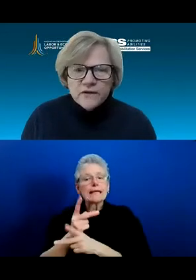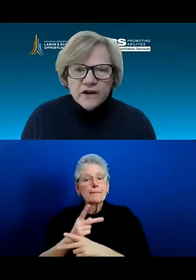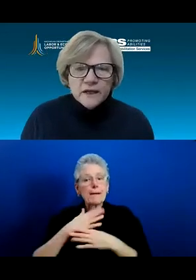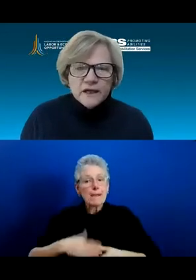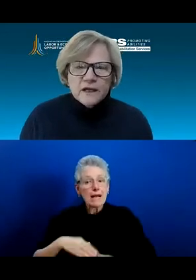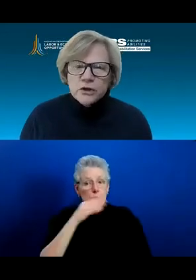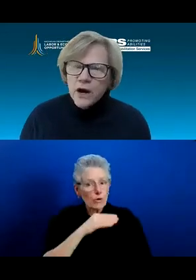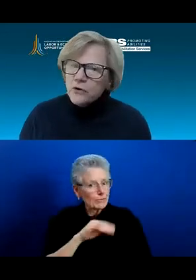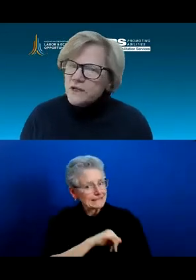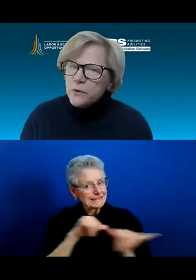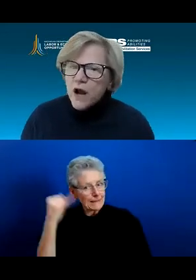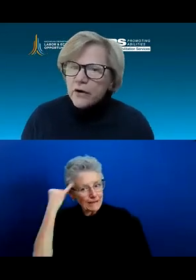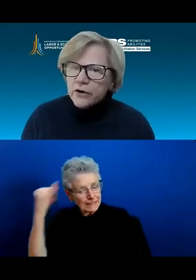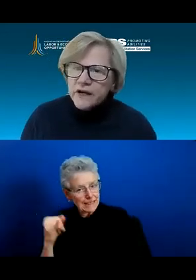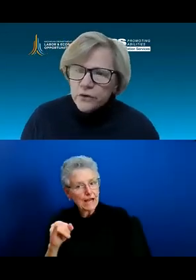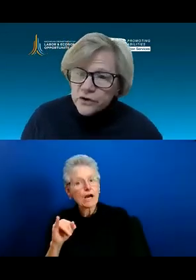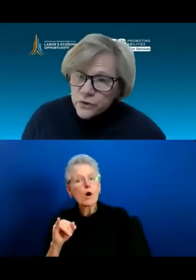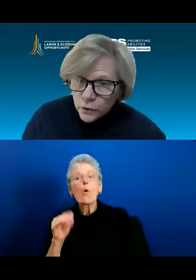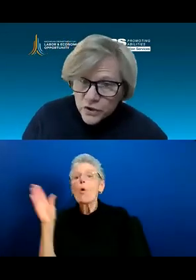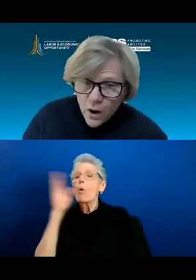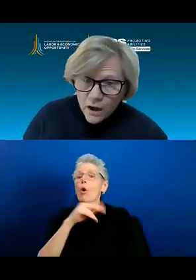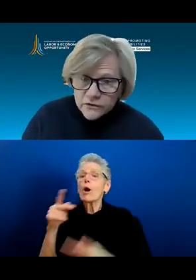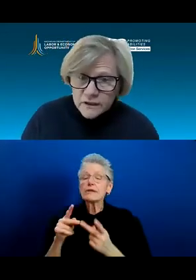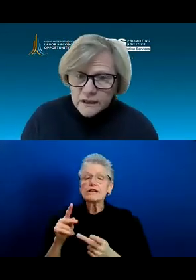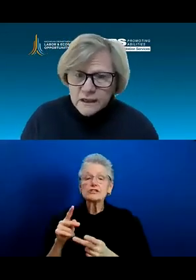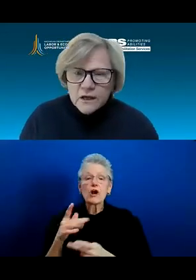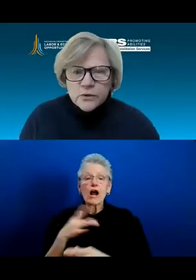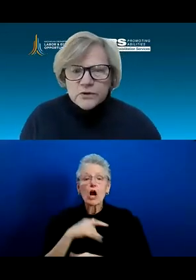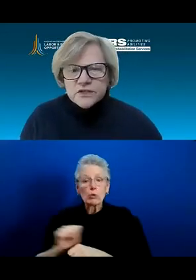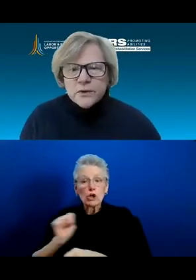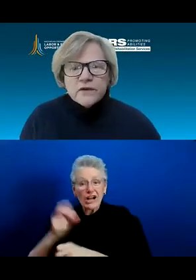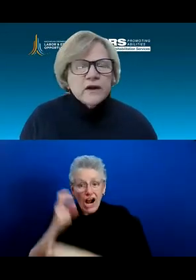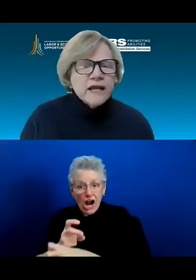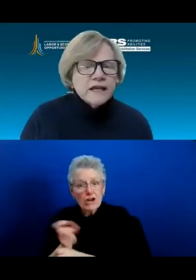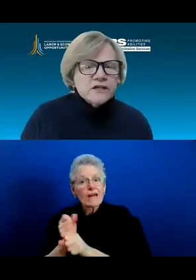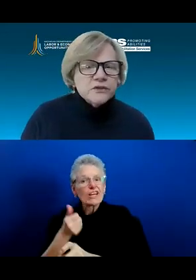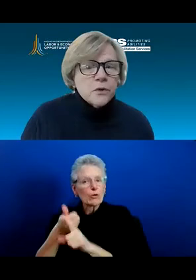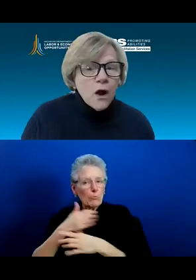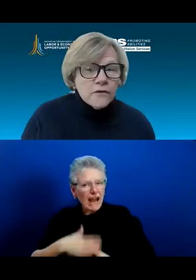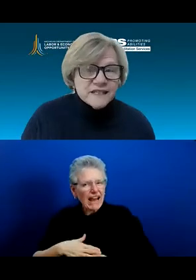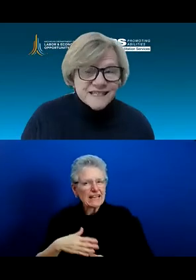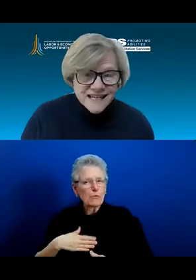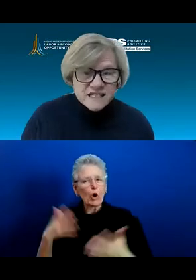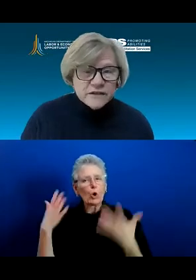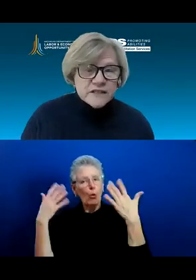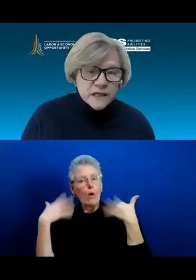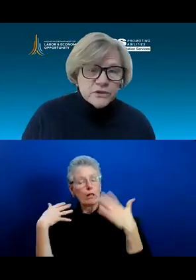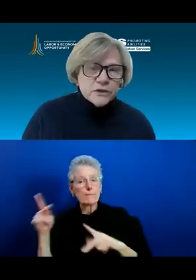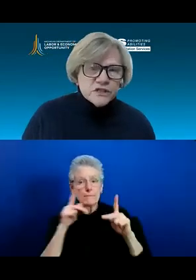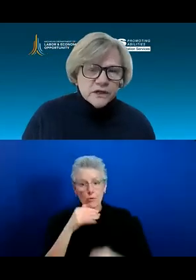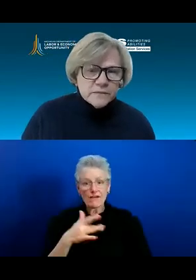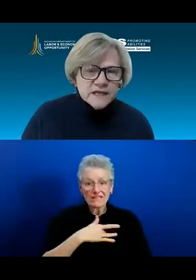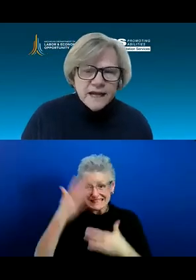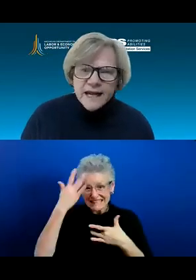warm environment, your heart must work harder in order to cool you off. Persons who have cardiac issues are often sensitive to